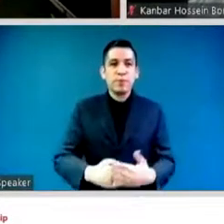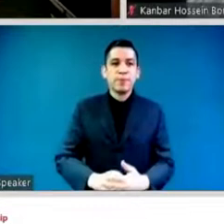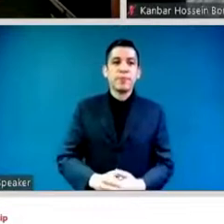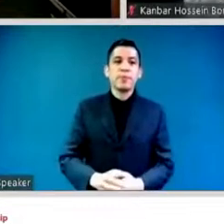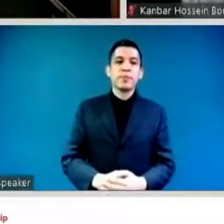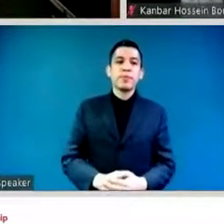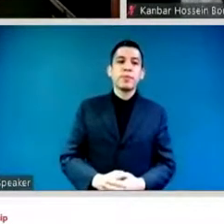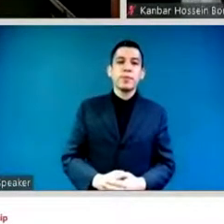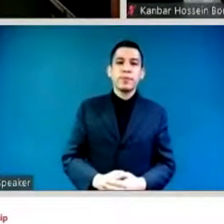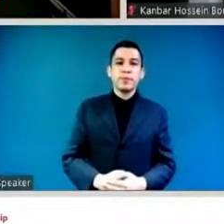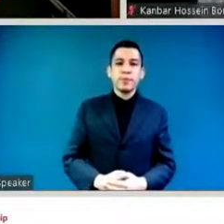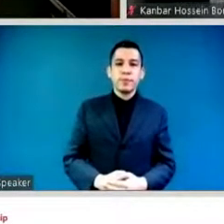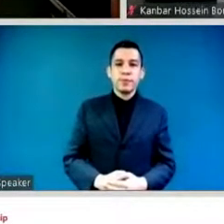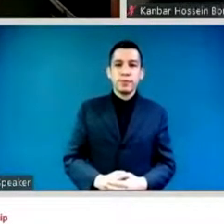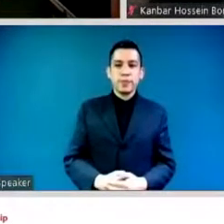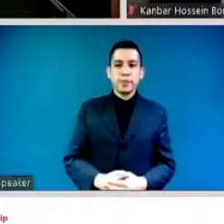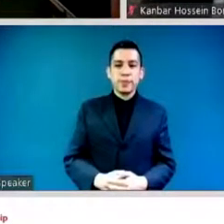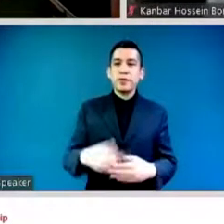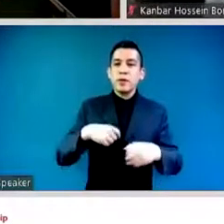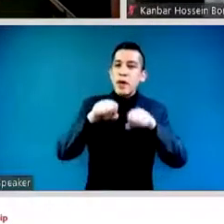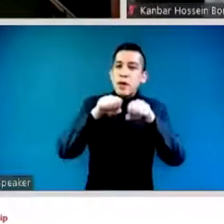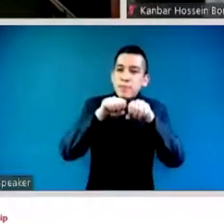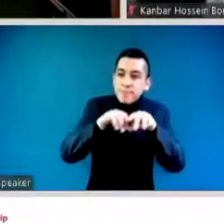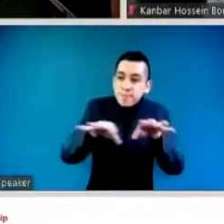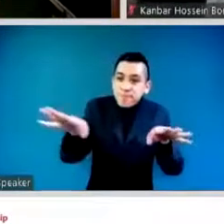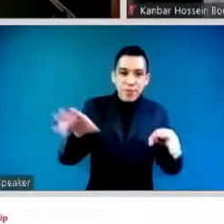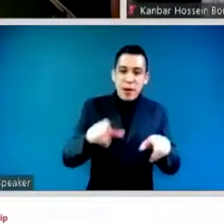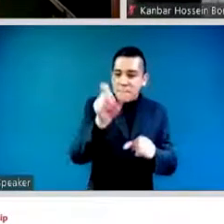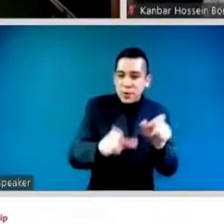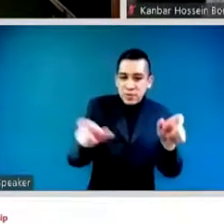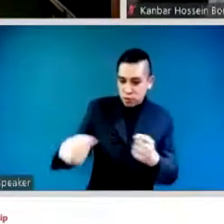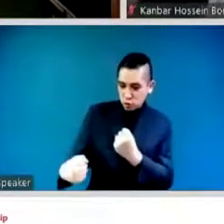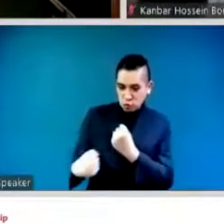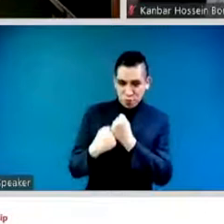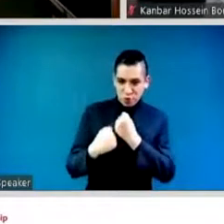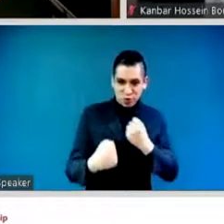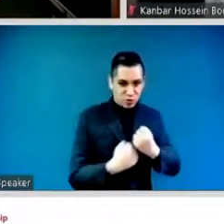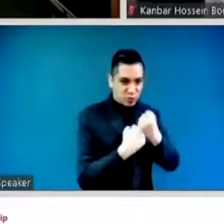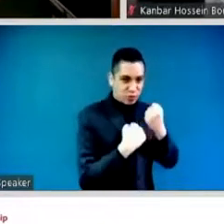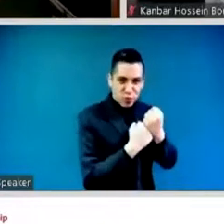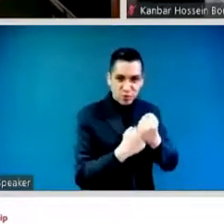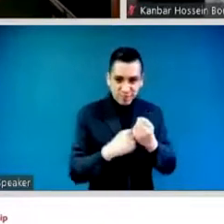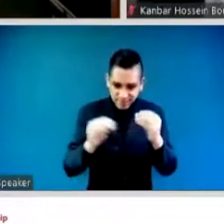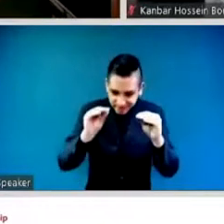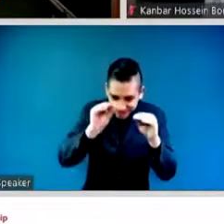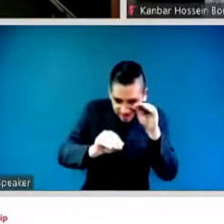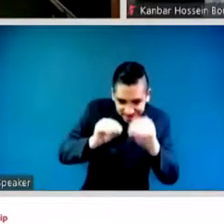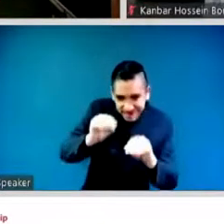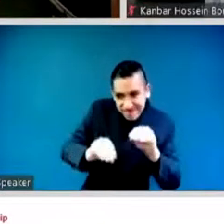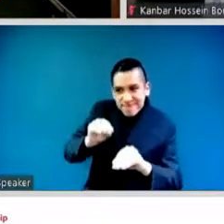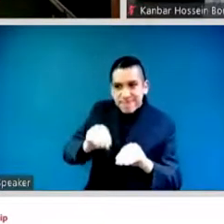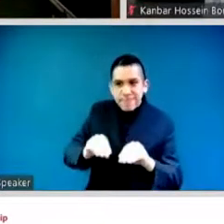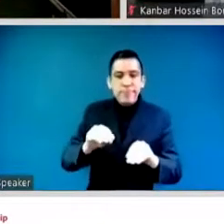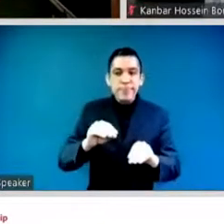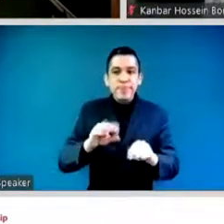start working on the fact of the echo. So I hope it goes away soon. So next up, Kanbar Hossein-Bor. It's nice